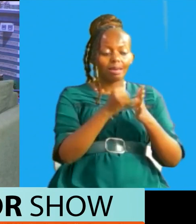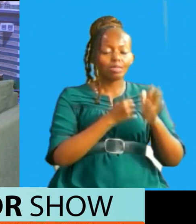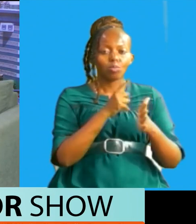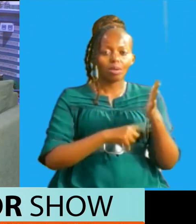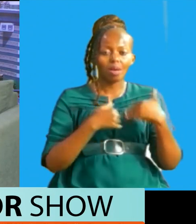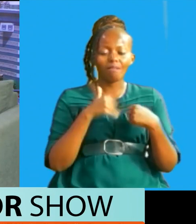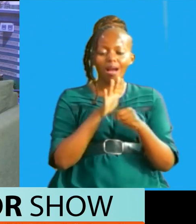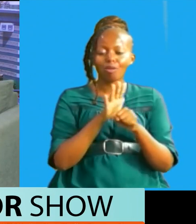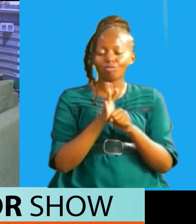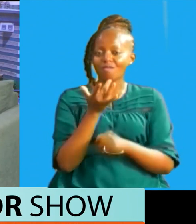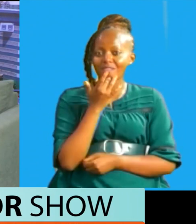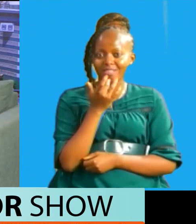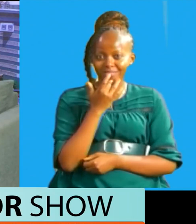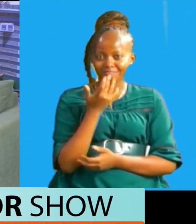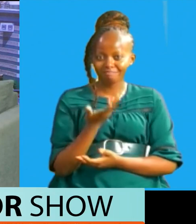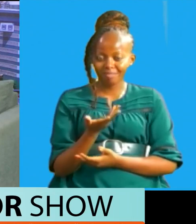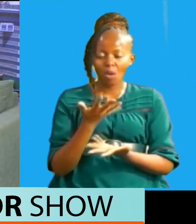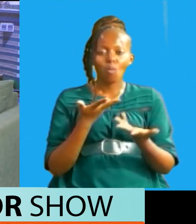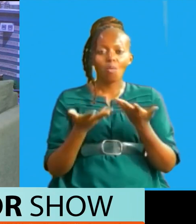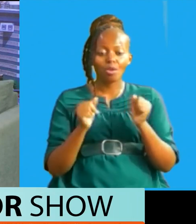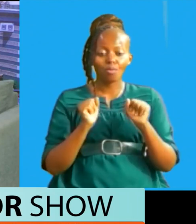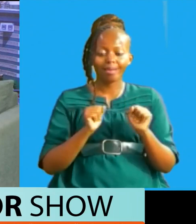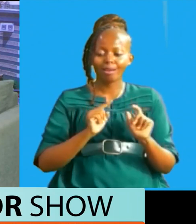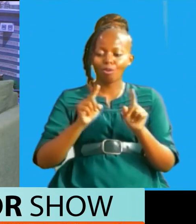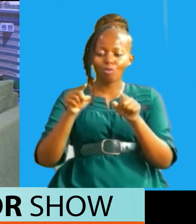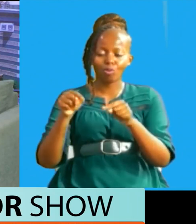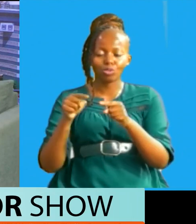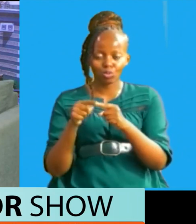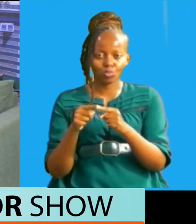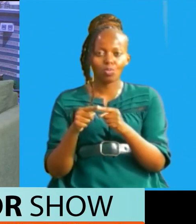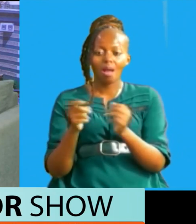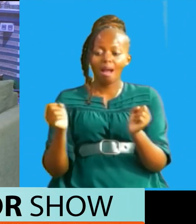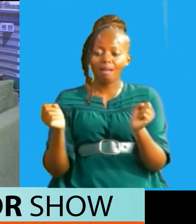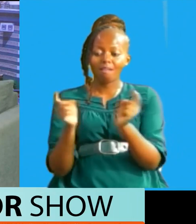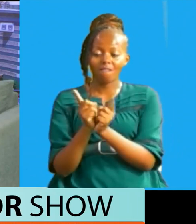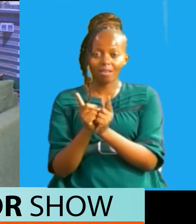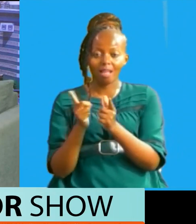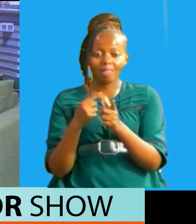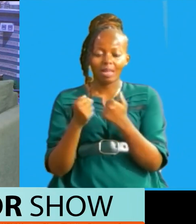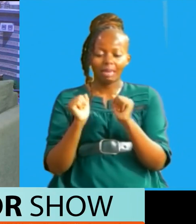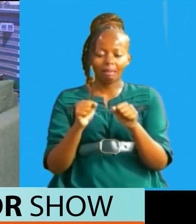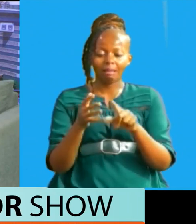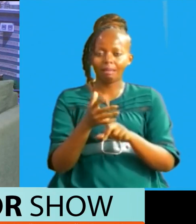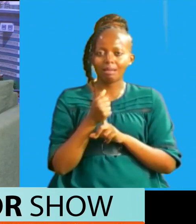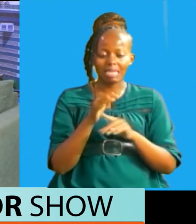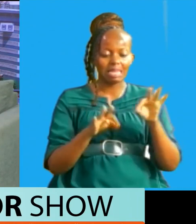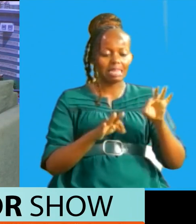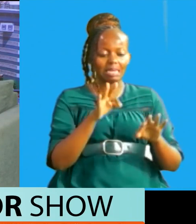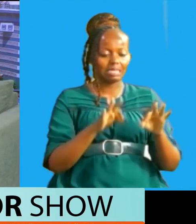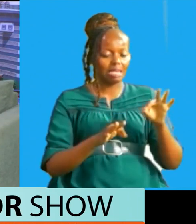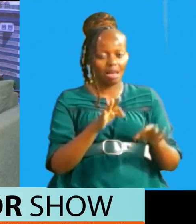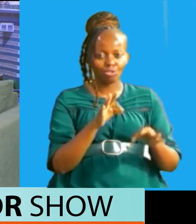of favorism, whereby you can go to an event and you can get the judge